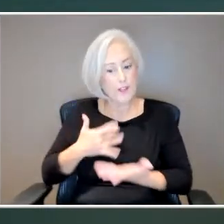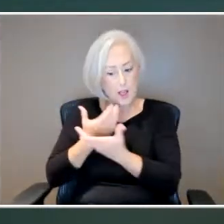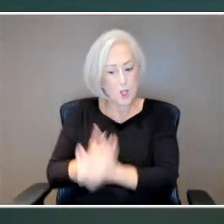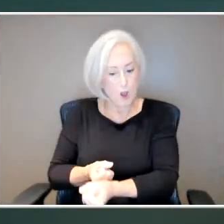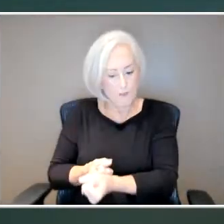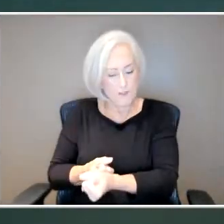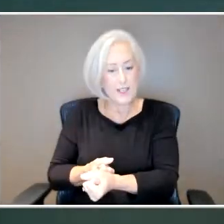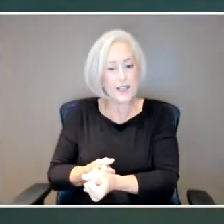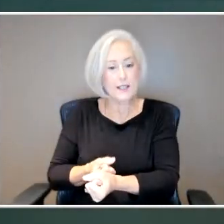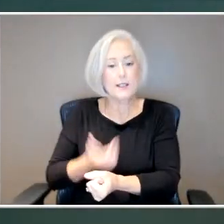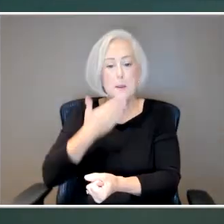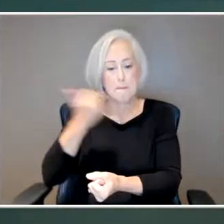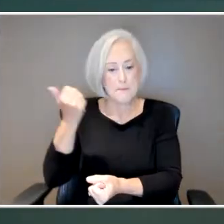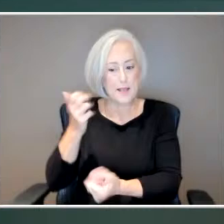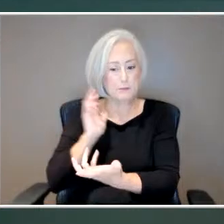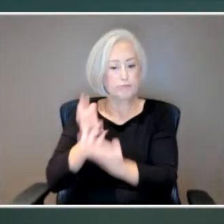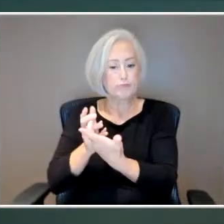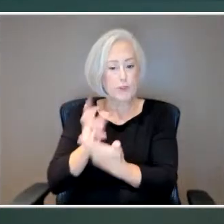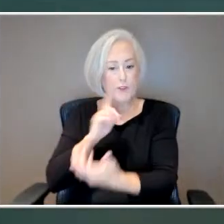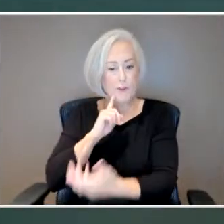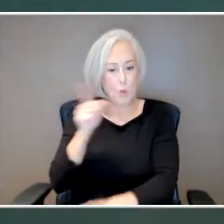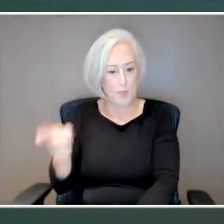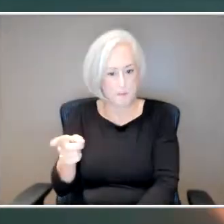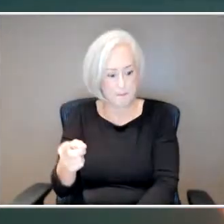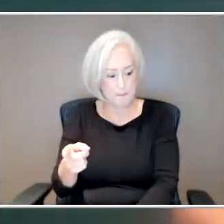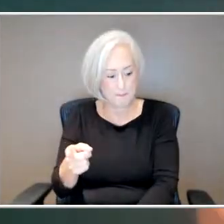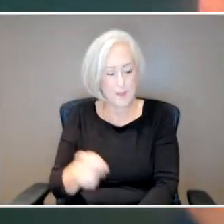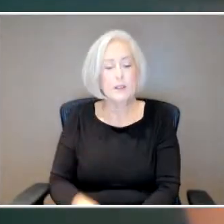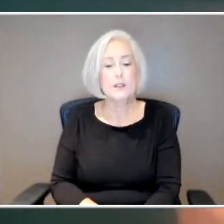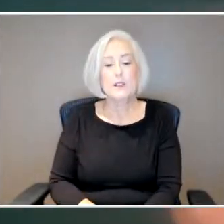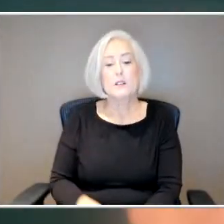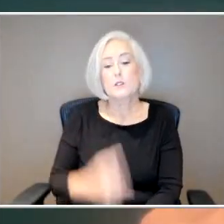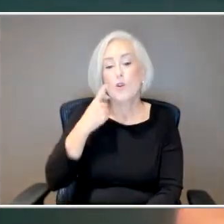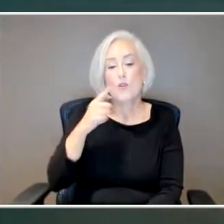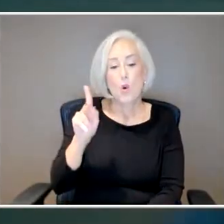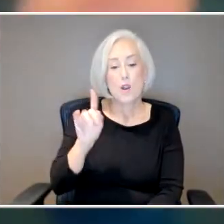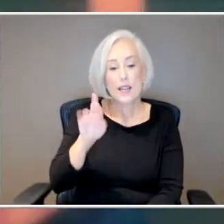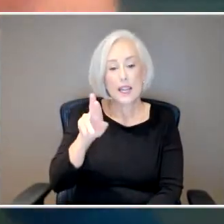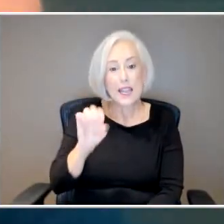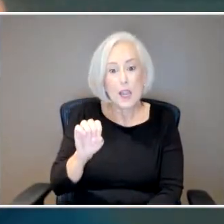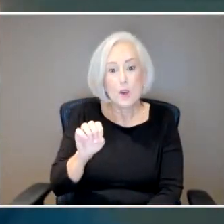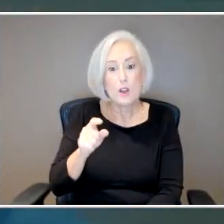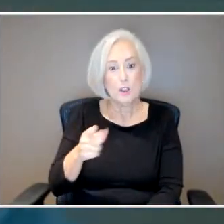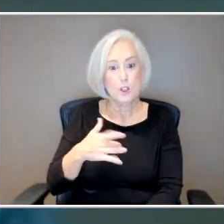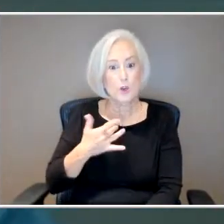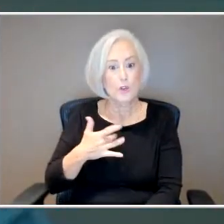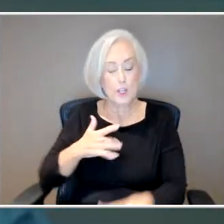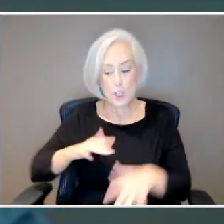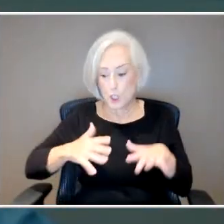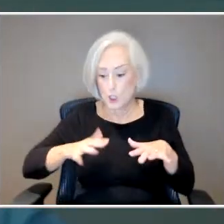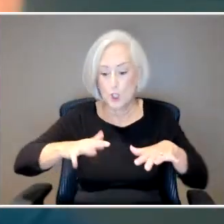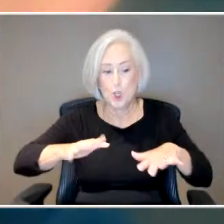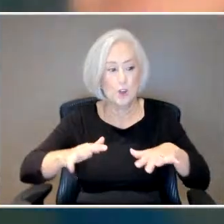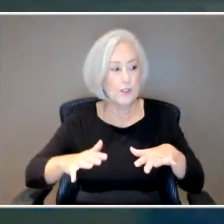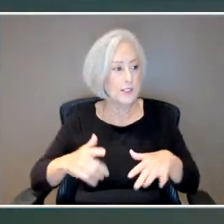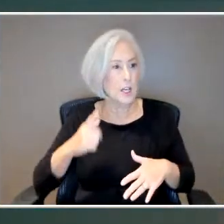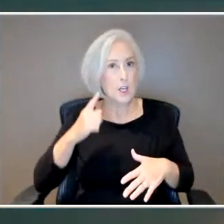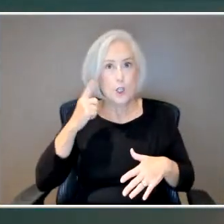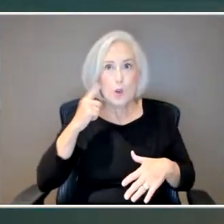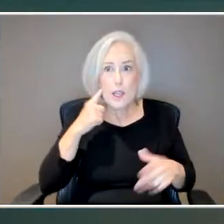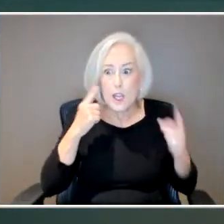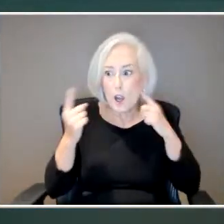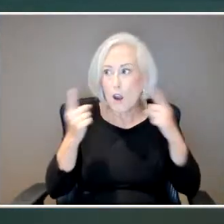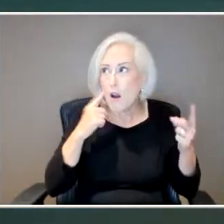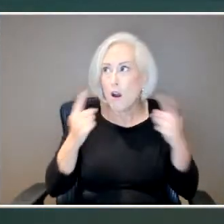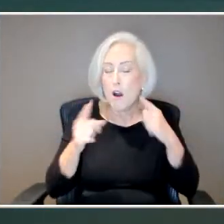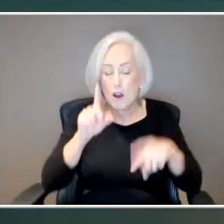best for that patient. So I know, like Kerrie said, you get nervous that you hear things are weeks down the road, but understand